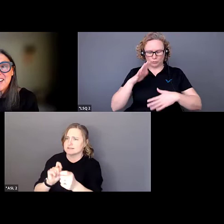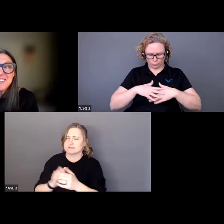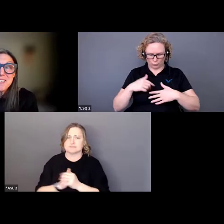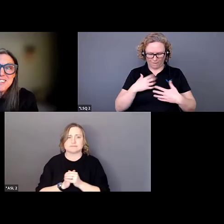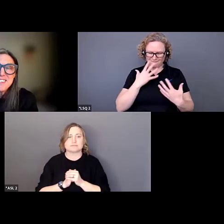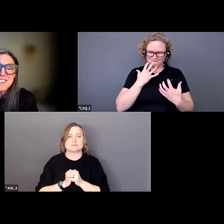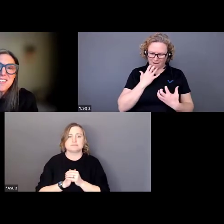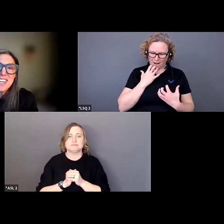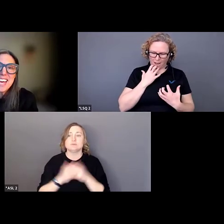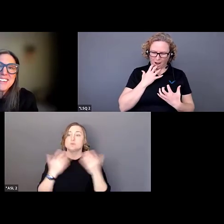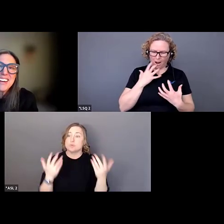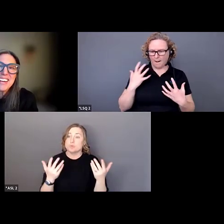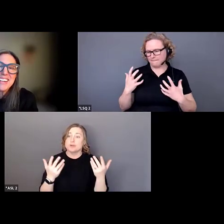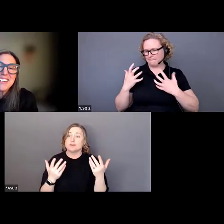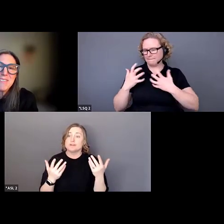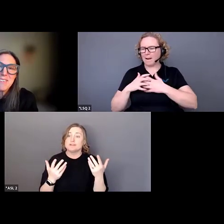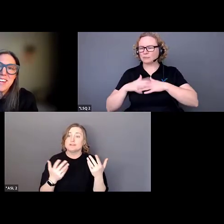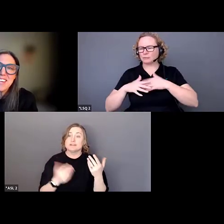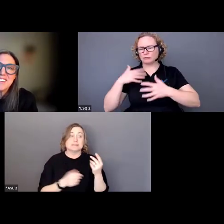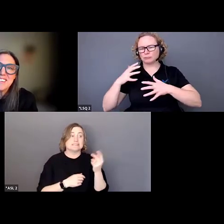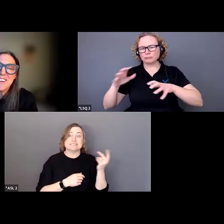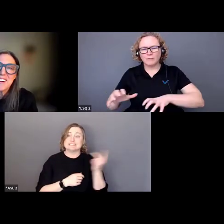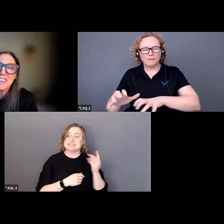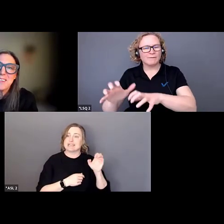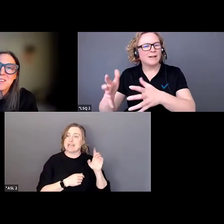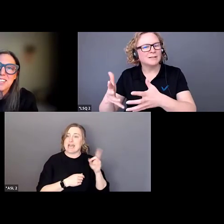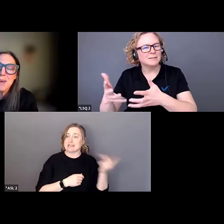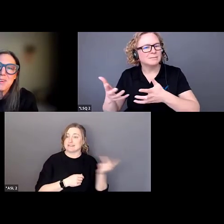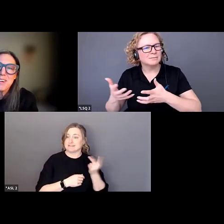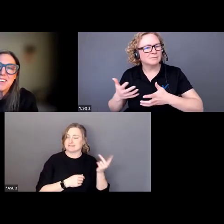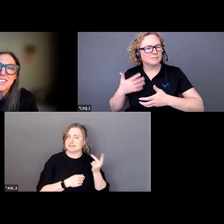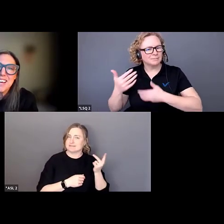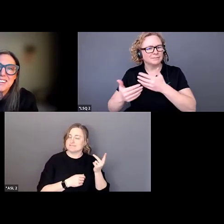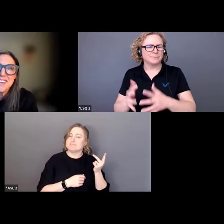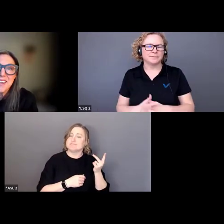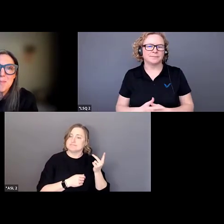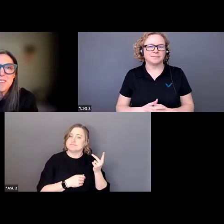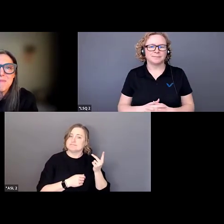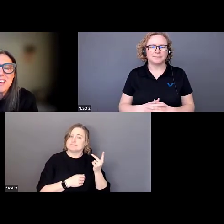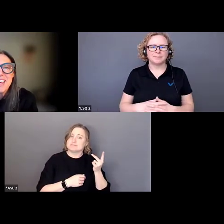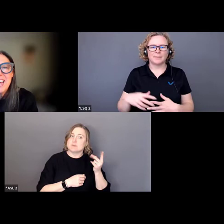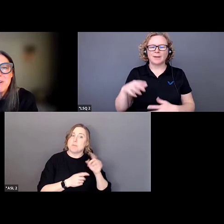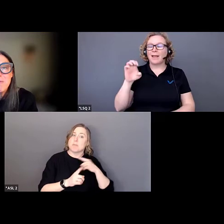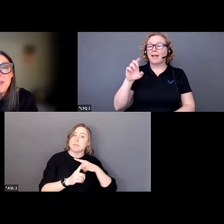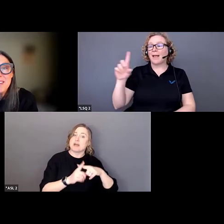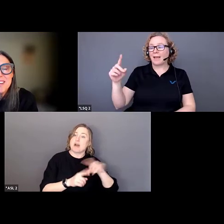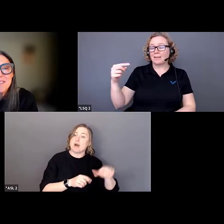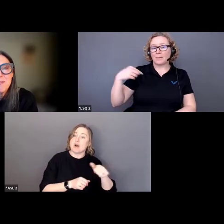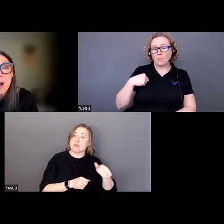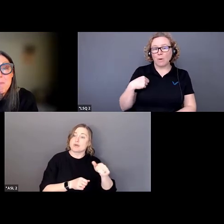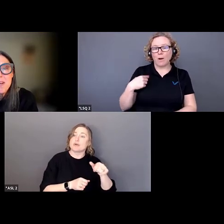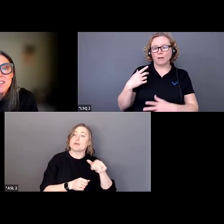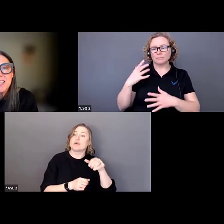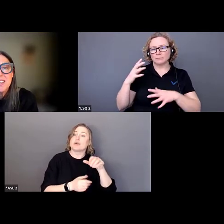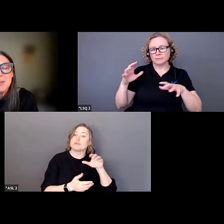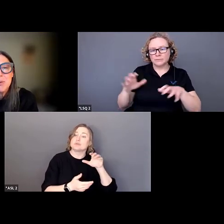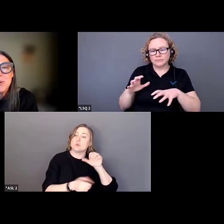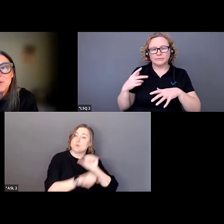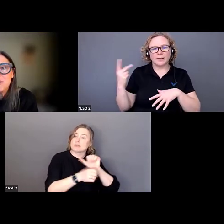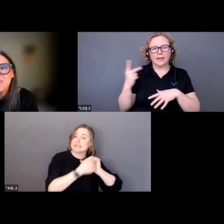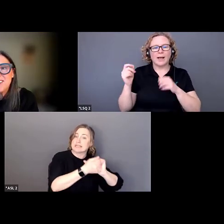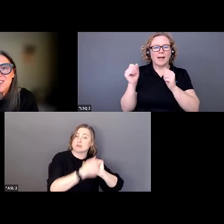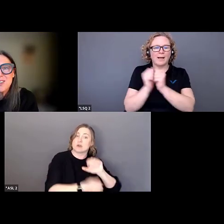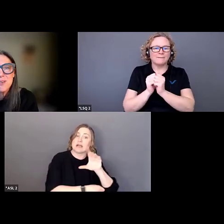want to bring an activity to you that Ed and I have created with our close collaborator, Lana James. And we've built this from